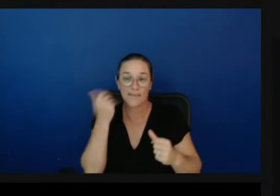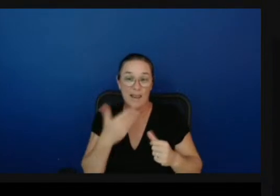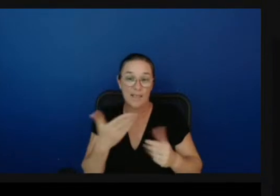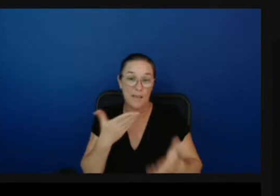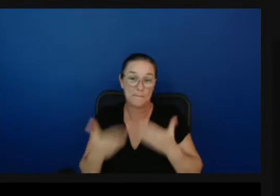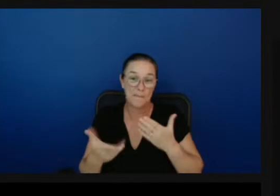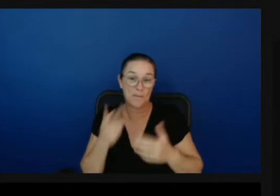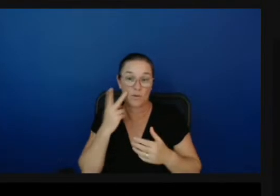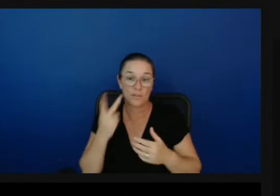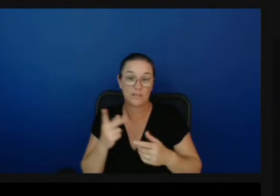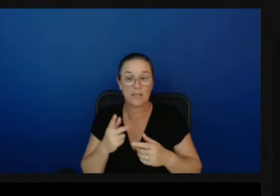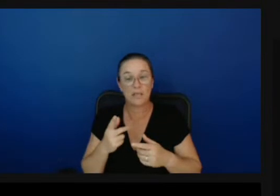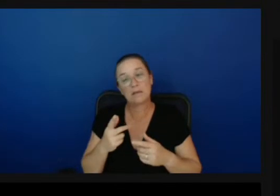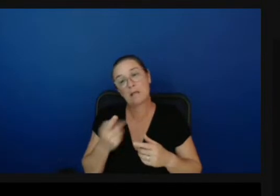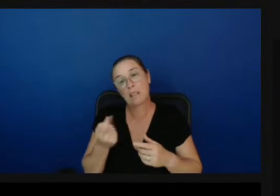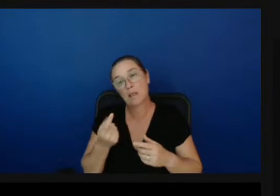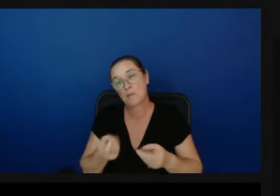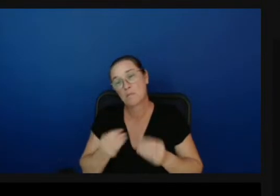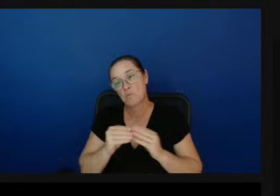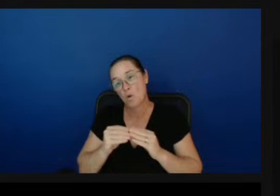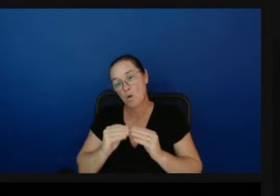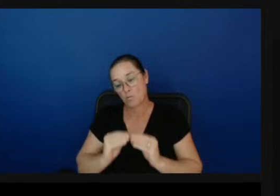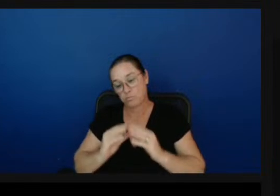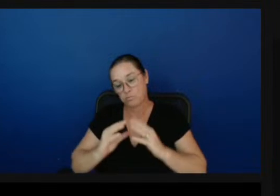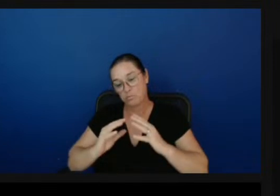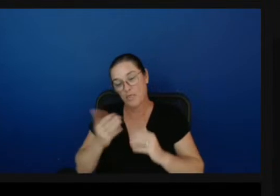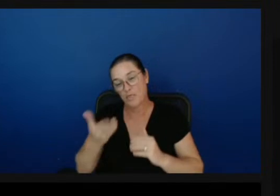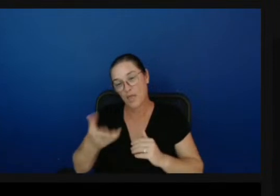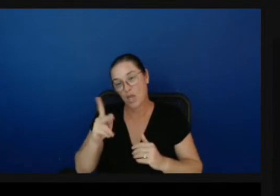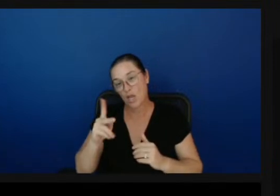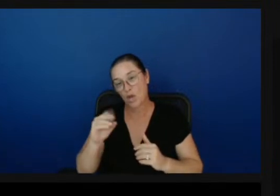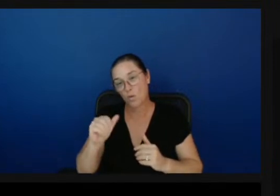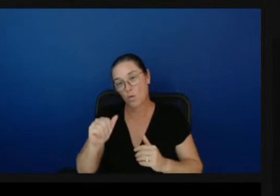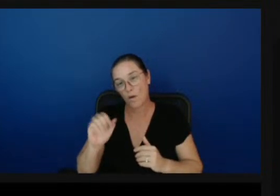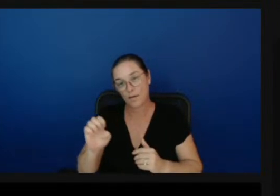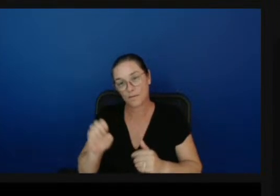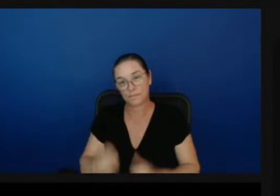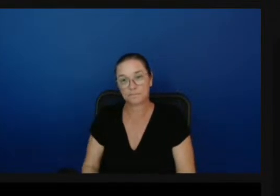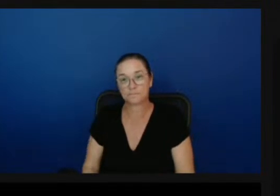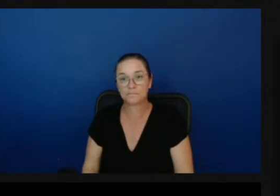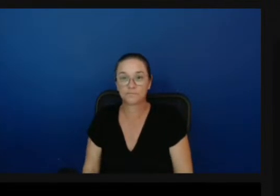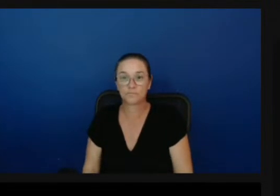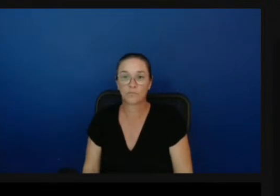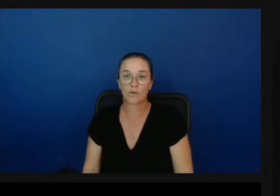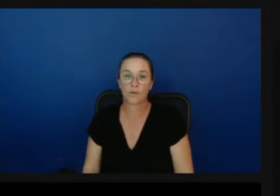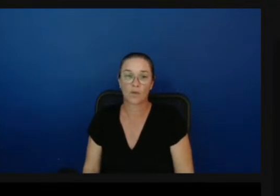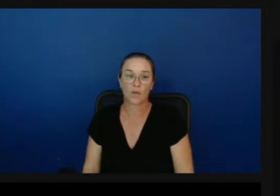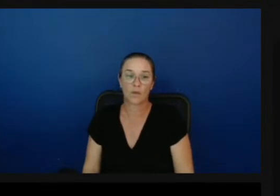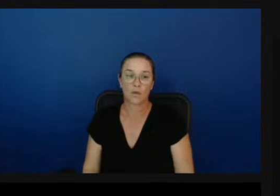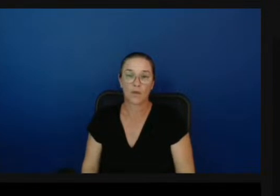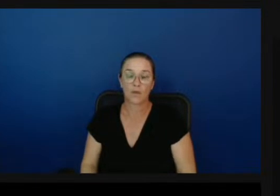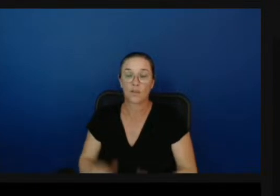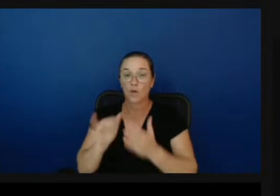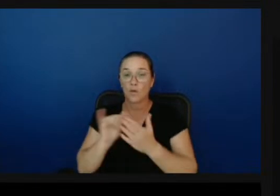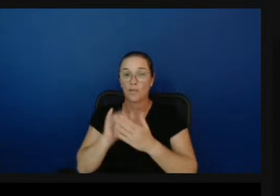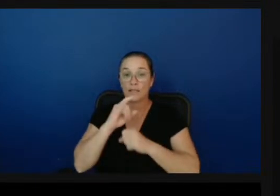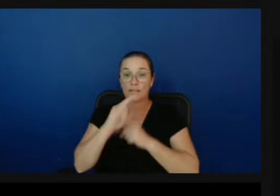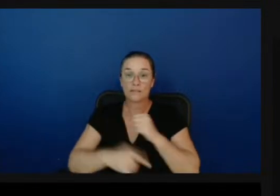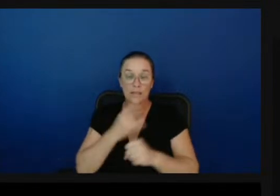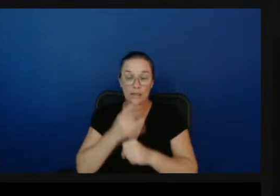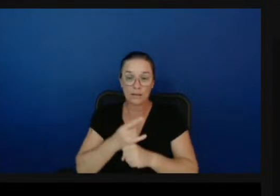seeing some extra deformation in the Kauai zone that is off the edge of the map here. So that's the satellite, just to kind of bring us up to